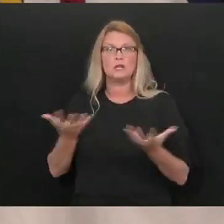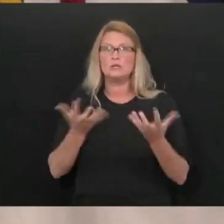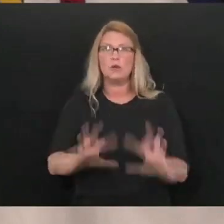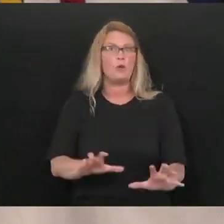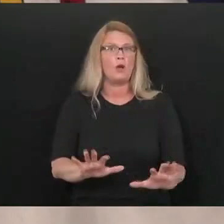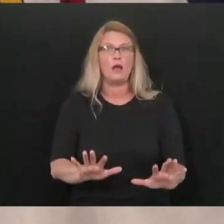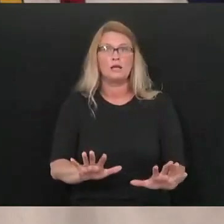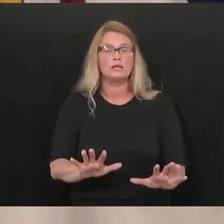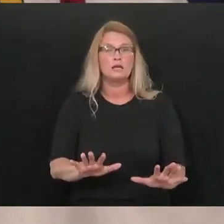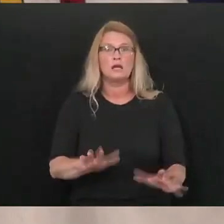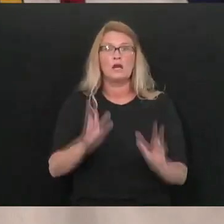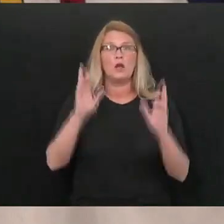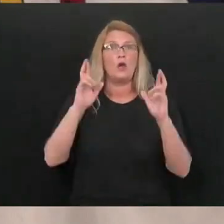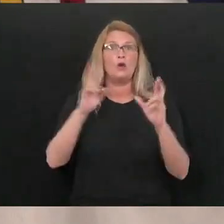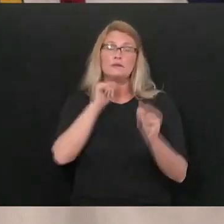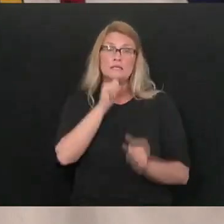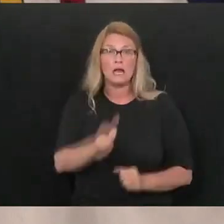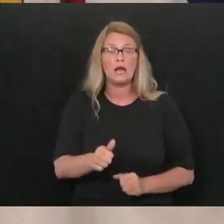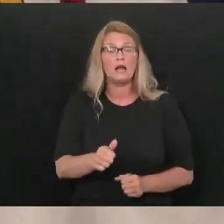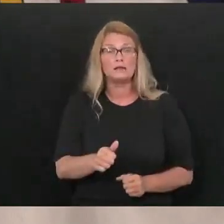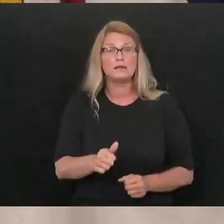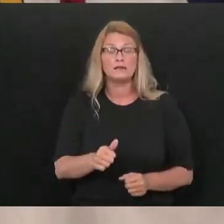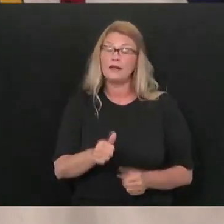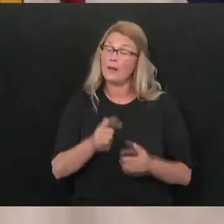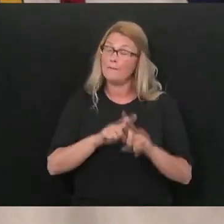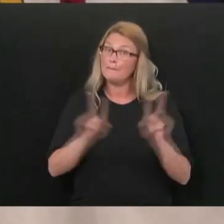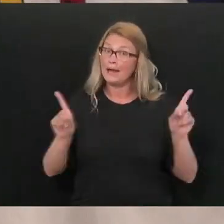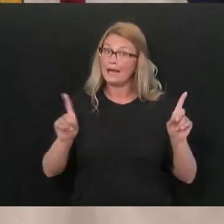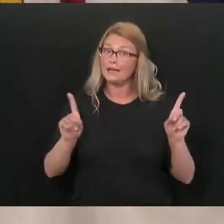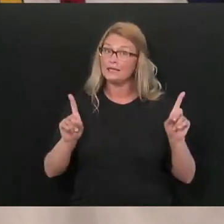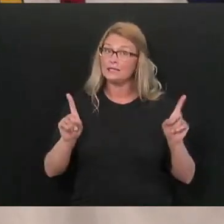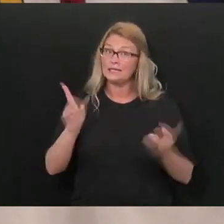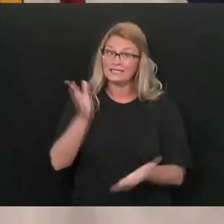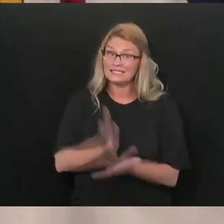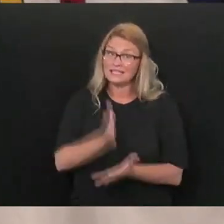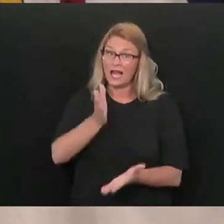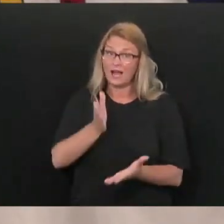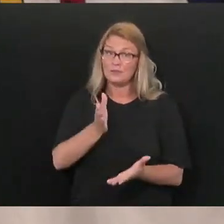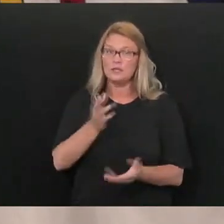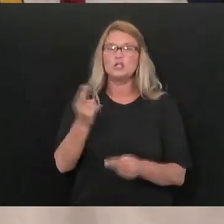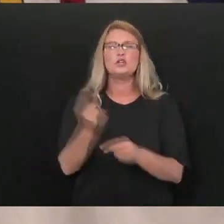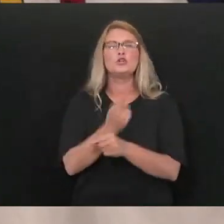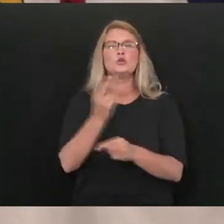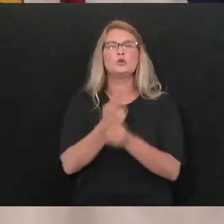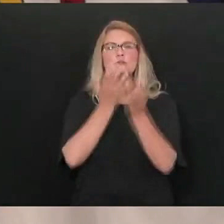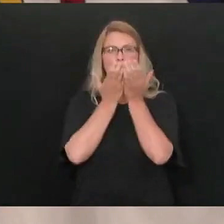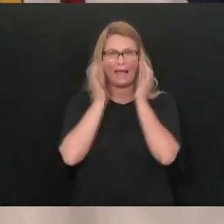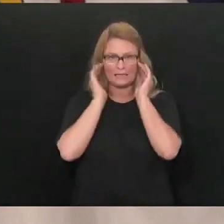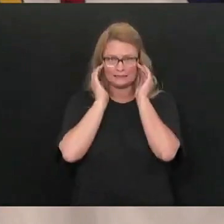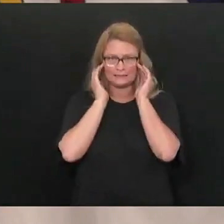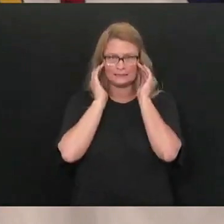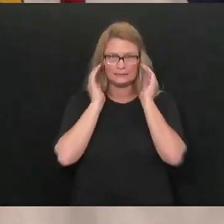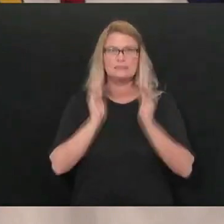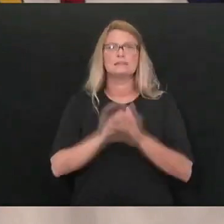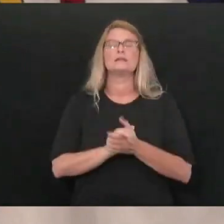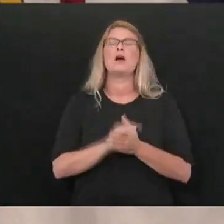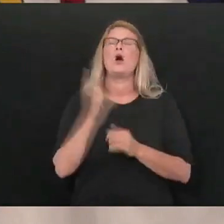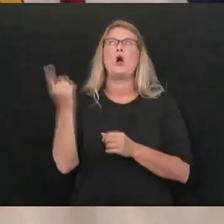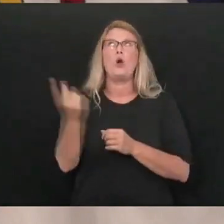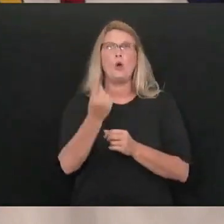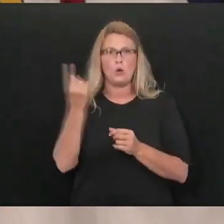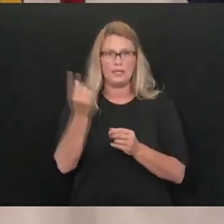forbid we may end up having to do that. But the way you stop this is mask. Wearing your